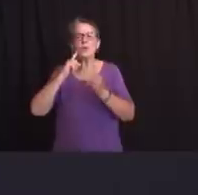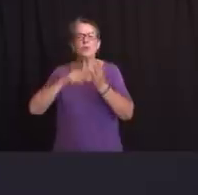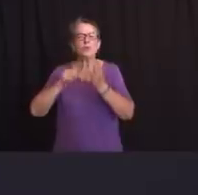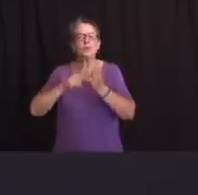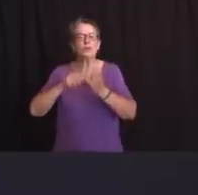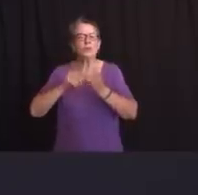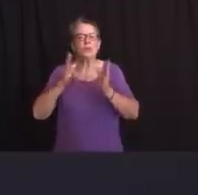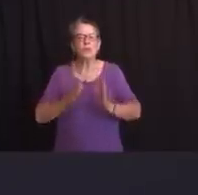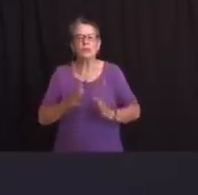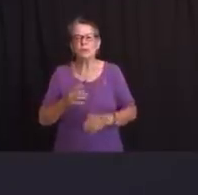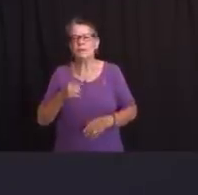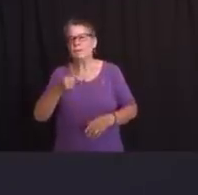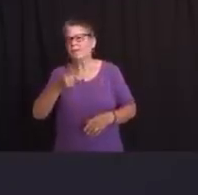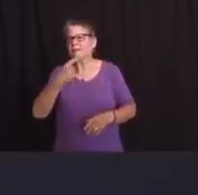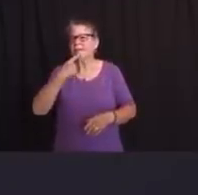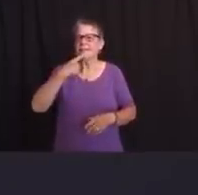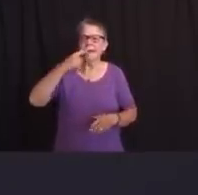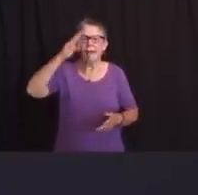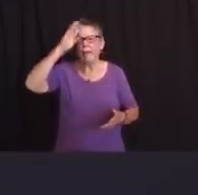of